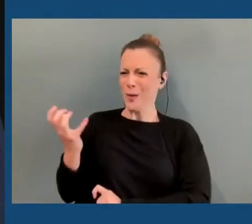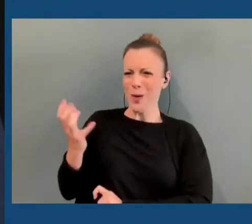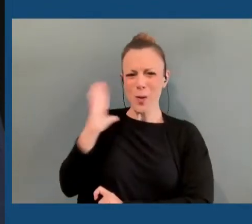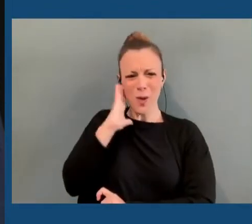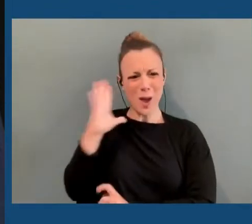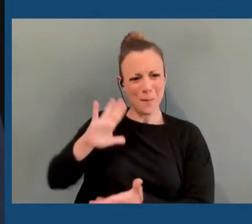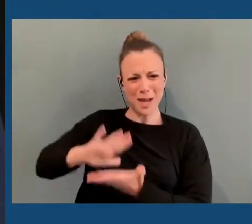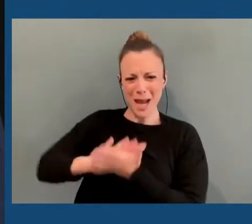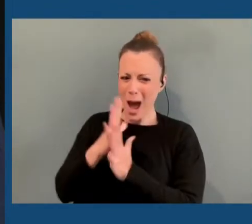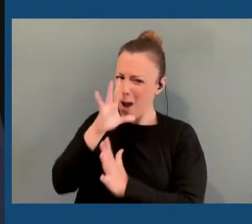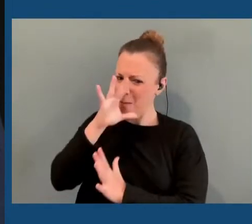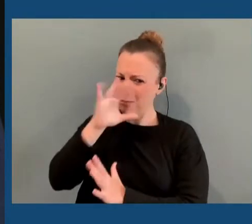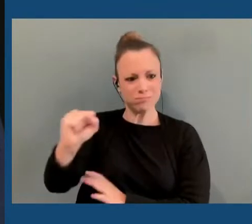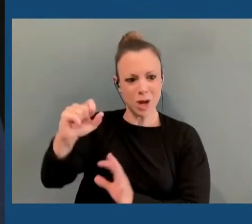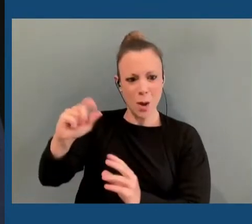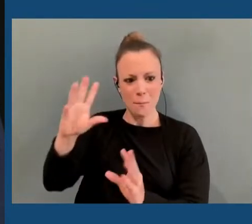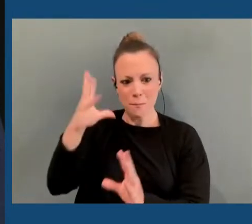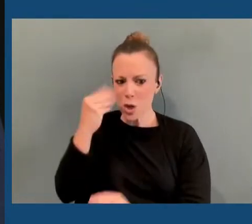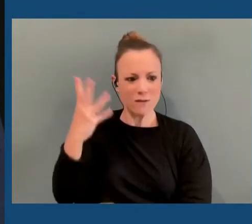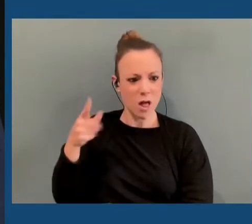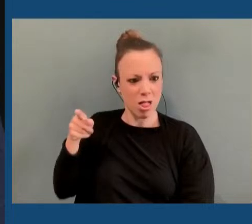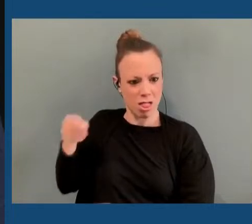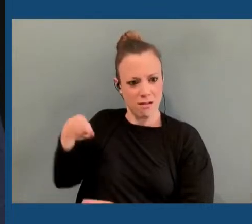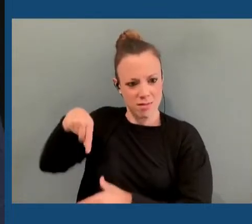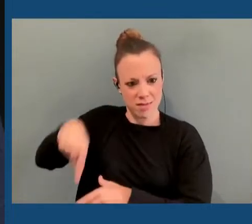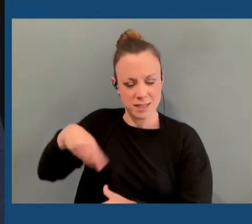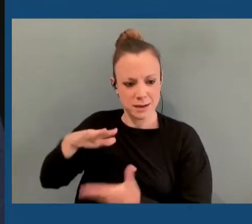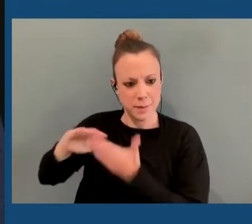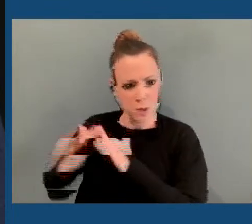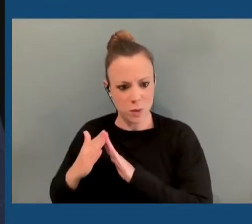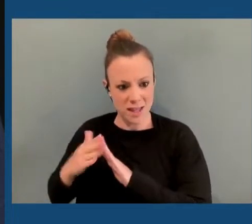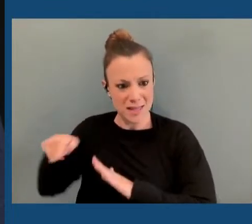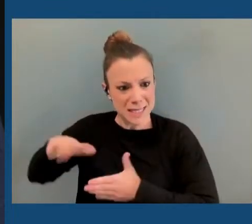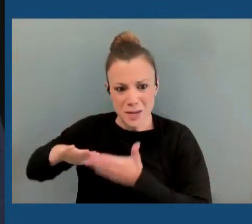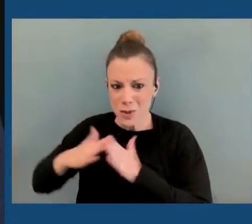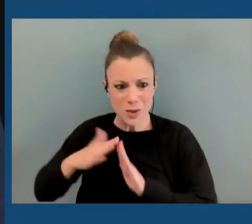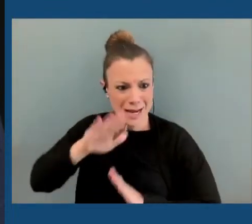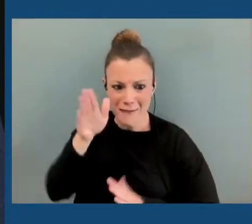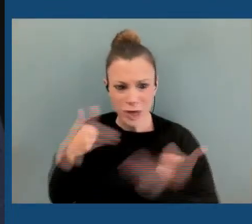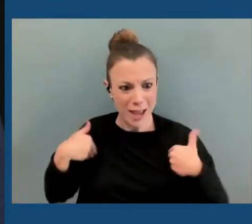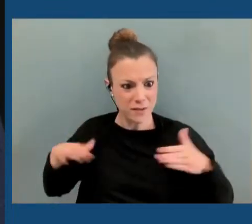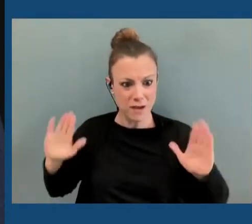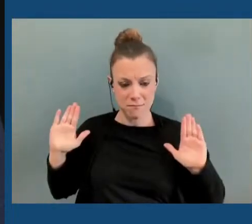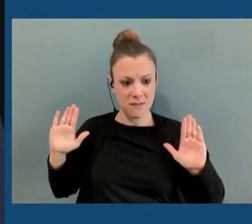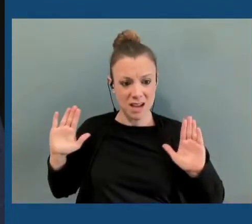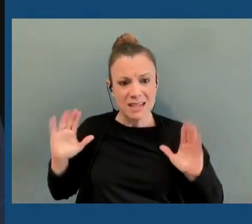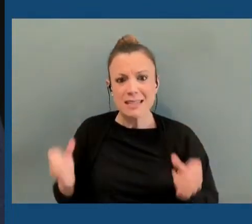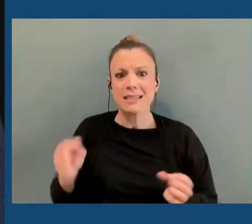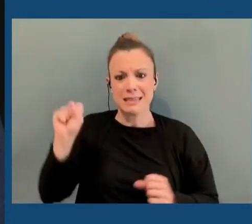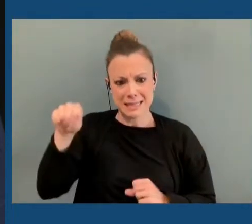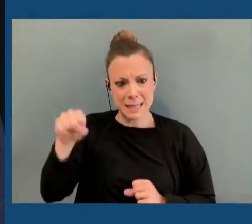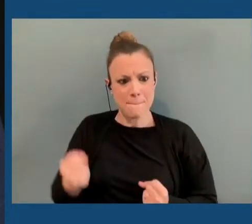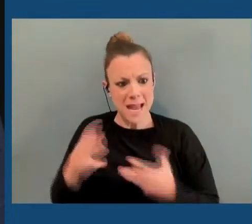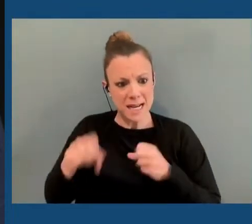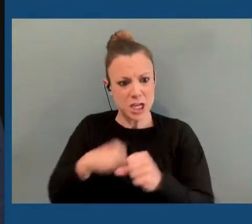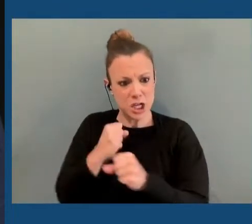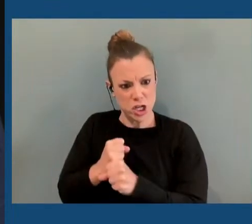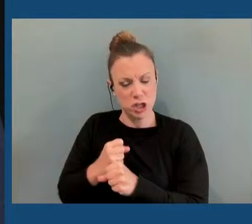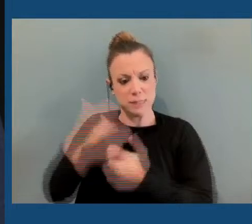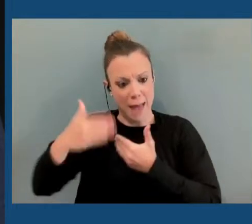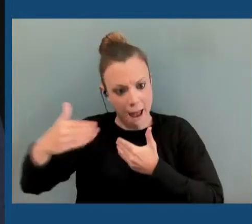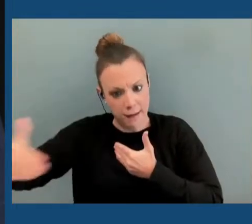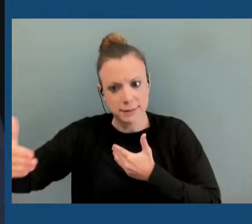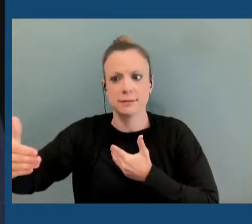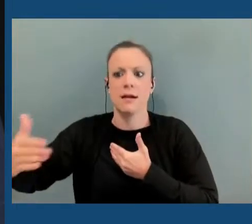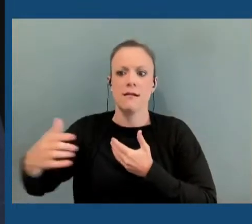that never gave up on itself, who said, yes, the years have passed, yes, those who came before us didn't have the ambition